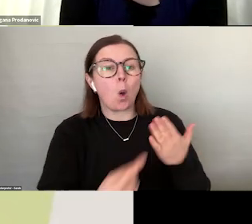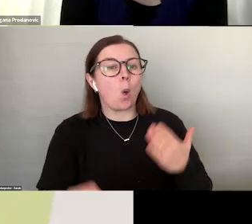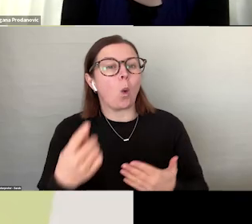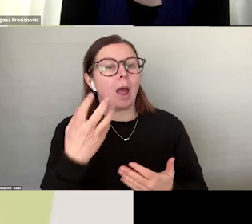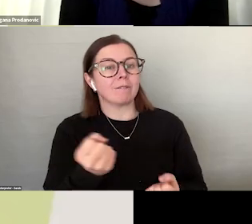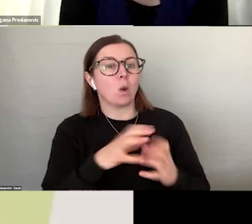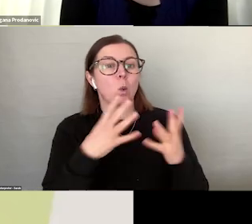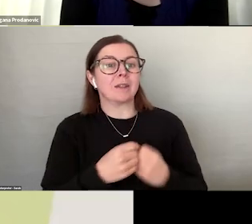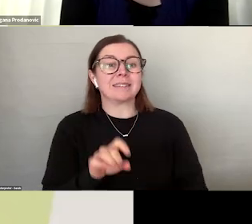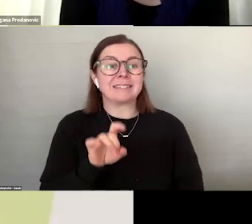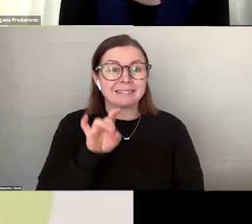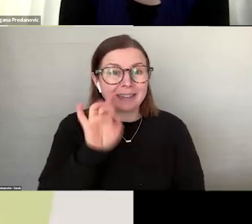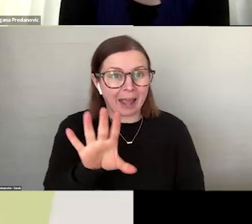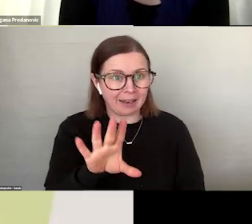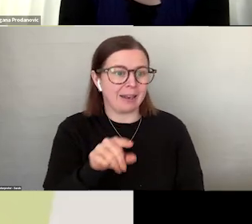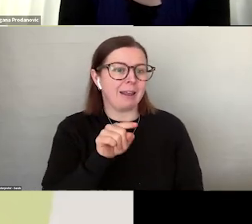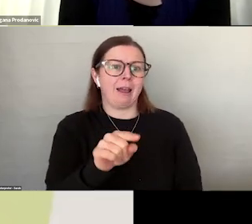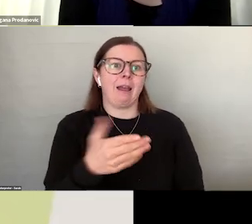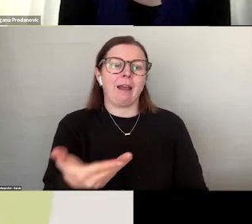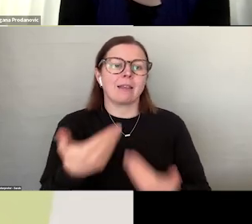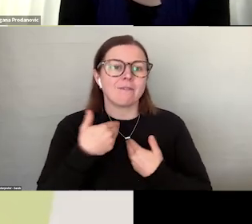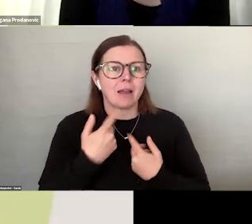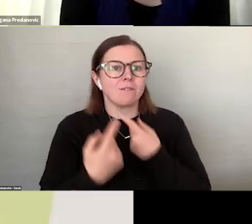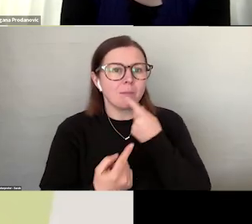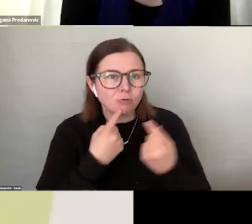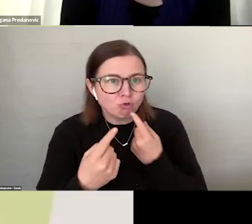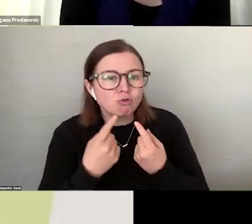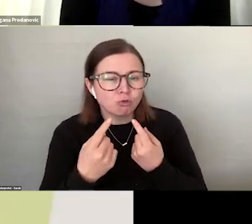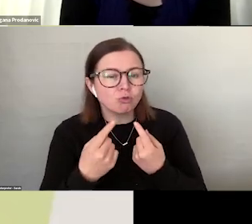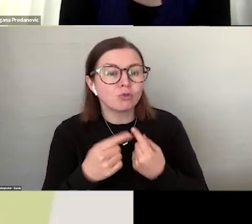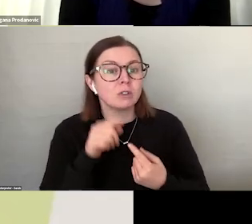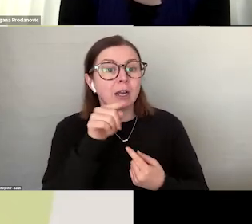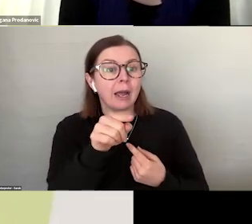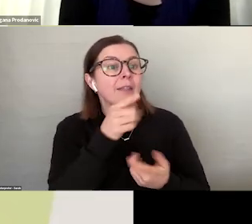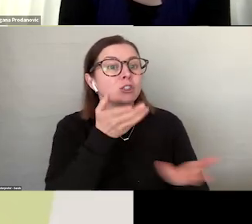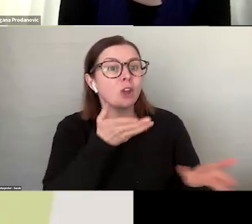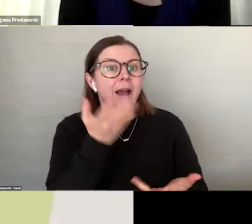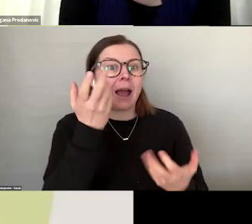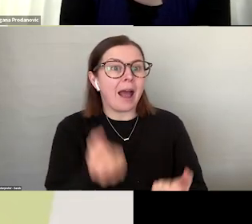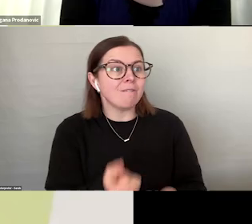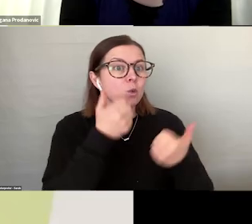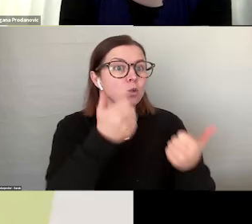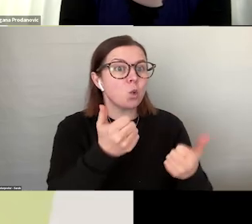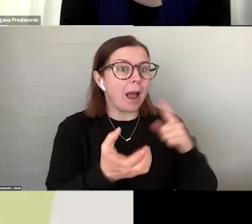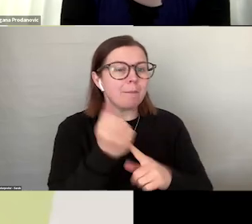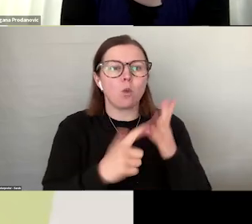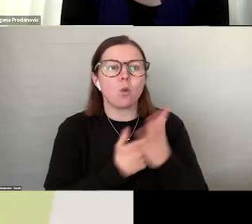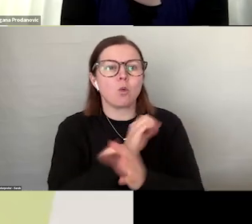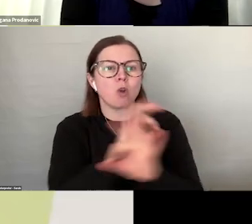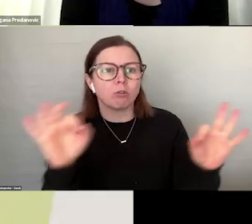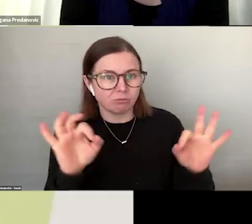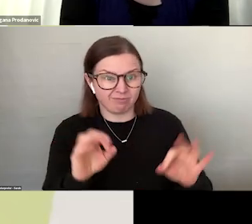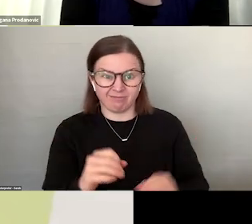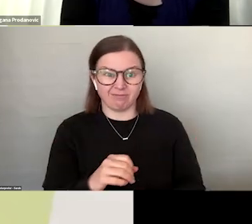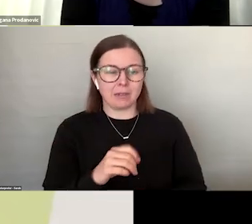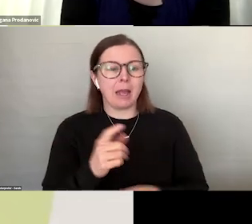articles gave us information of whether the service had good outcomes or not, and 5 reports that gave us